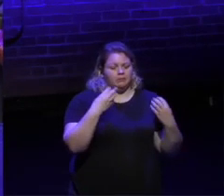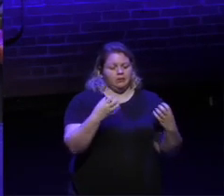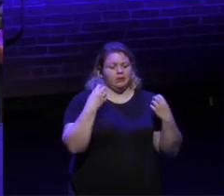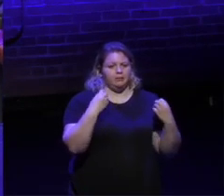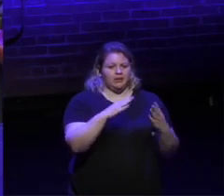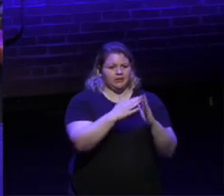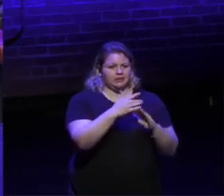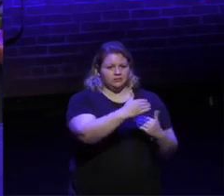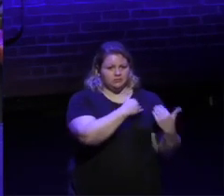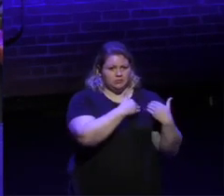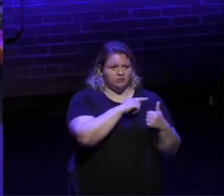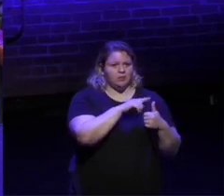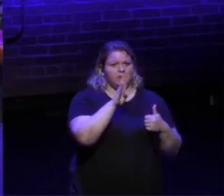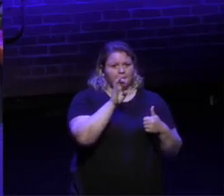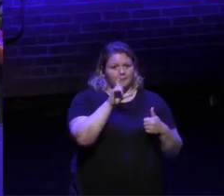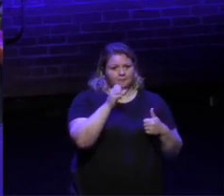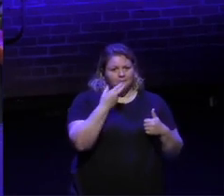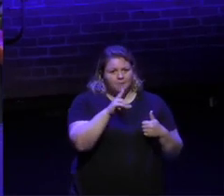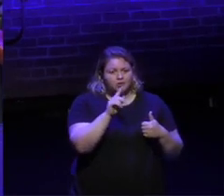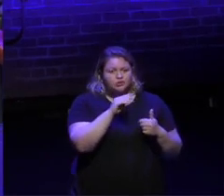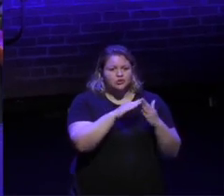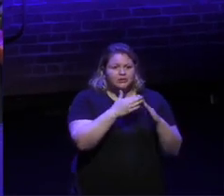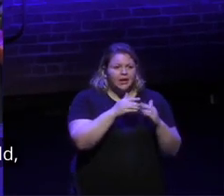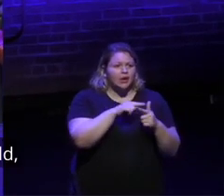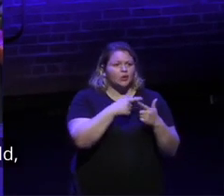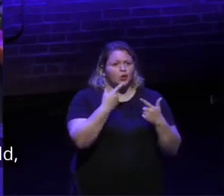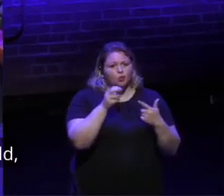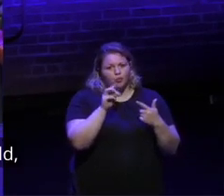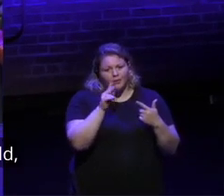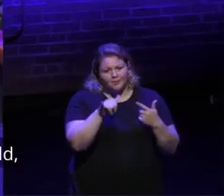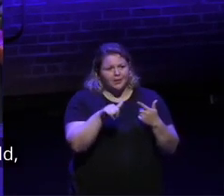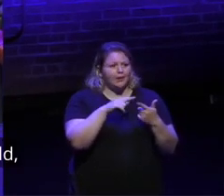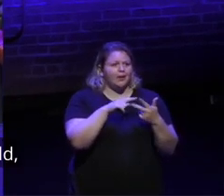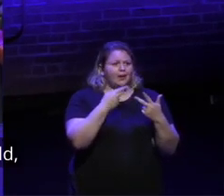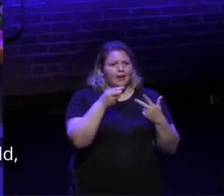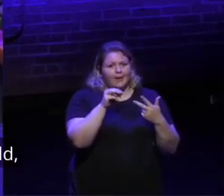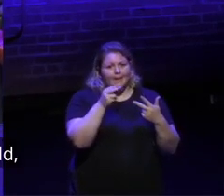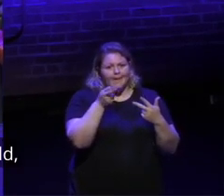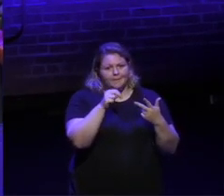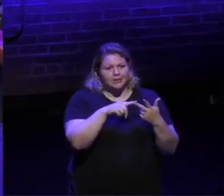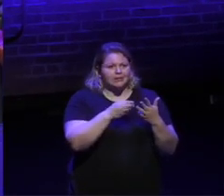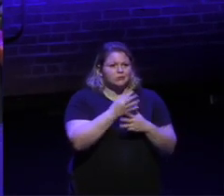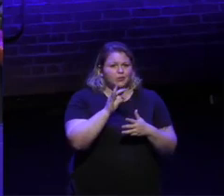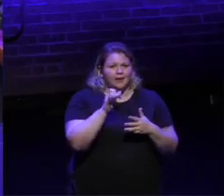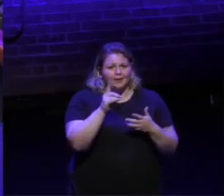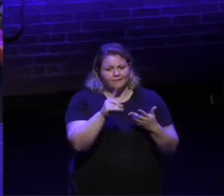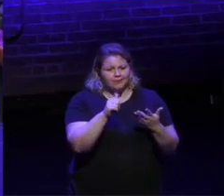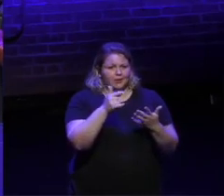right. Belchertown, Chicopee, East Longmeadow, Granby, Hamden, Longmeadow, Ludlow, Springfield, and